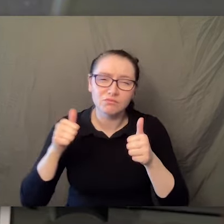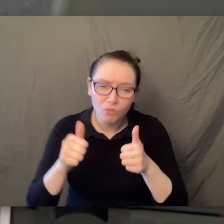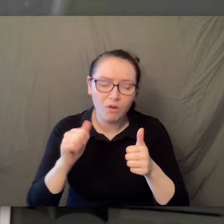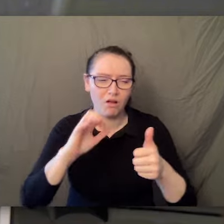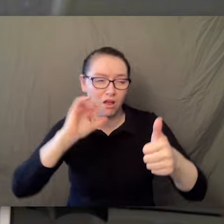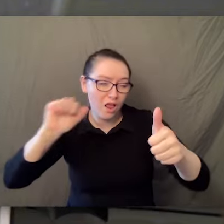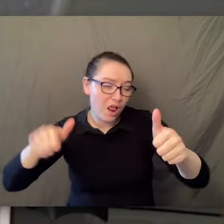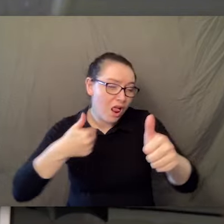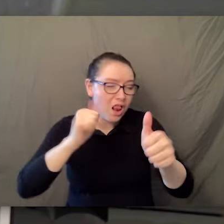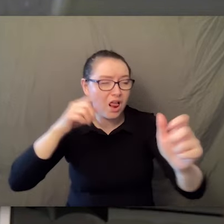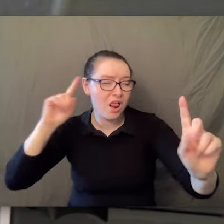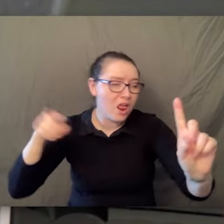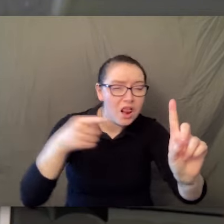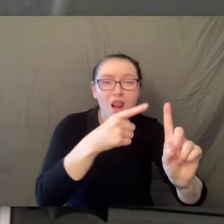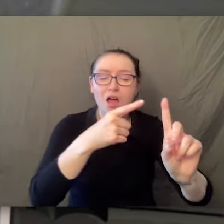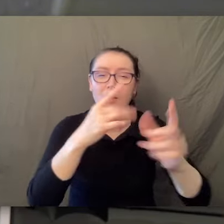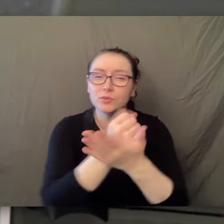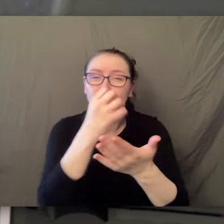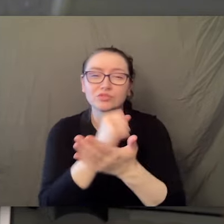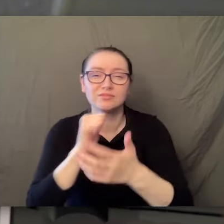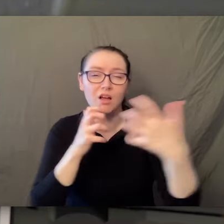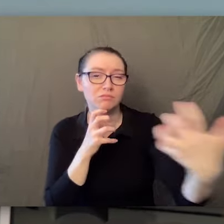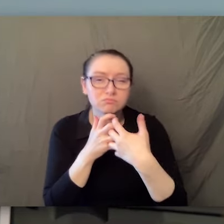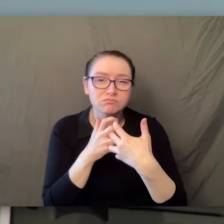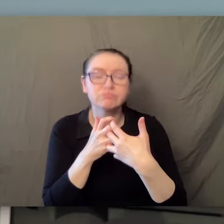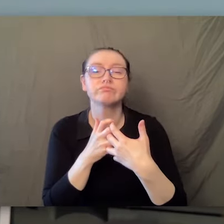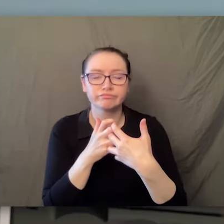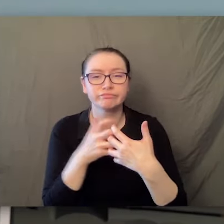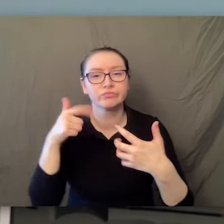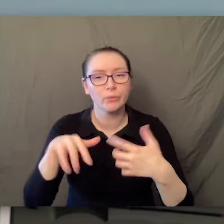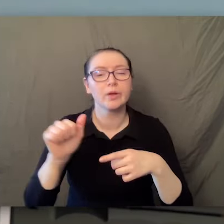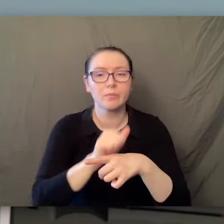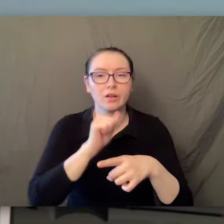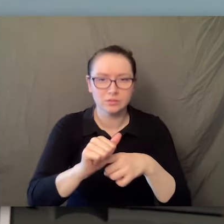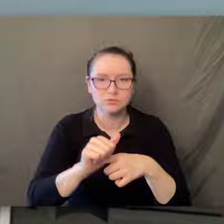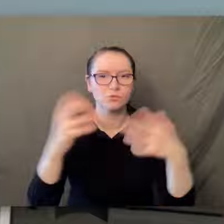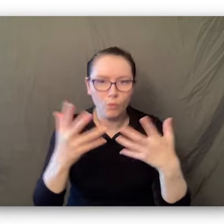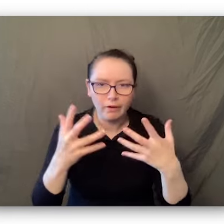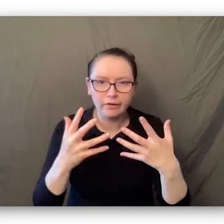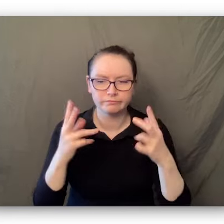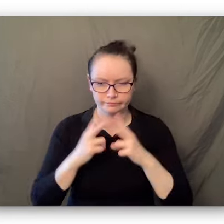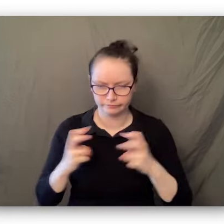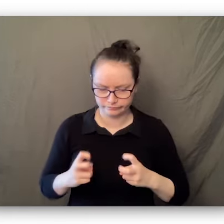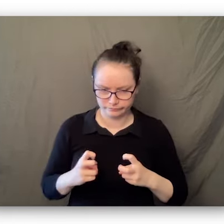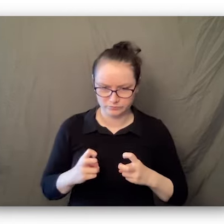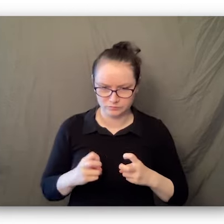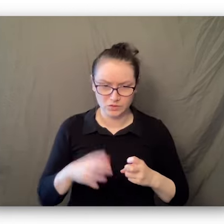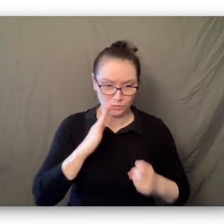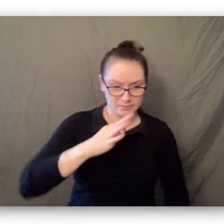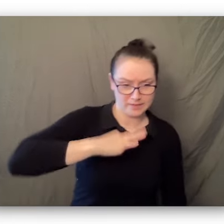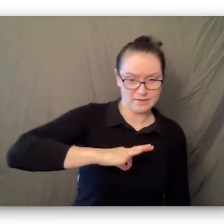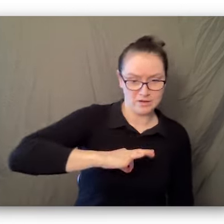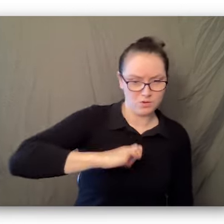The way we can avoid chasing opportunities that don't fit us is by practicing discernment. Simply ask, is this depleting